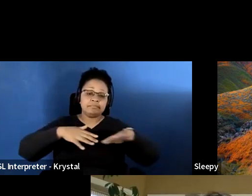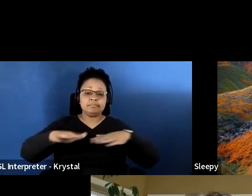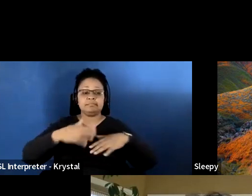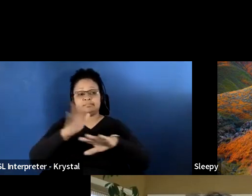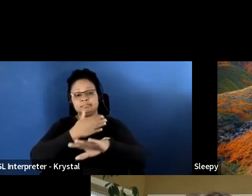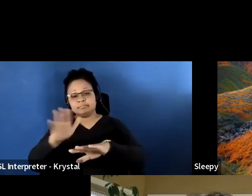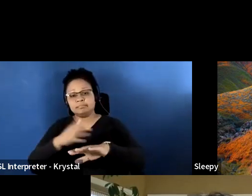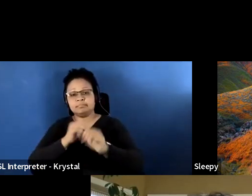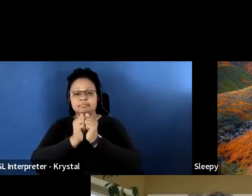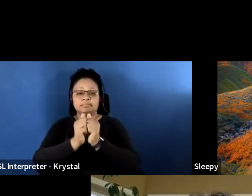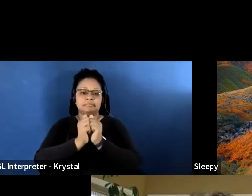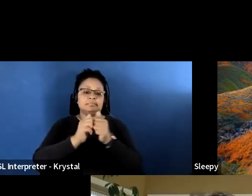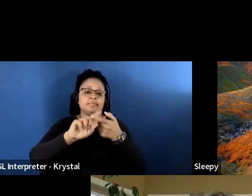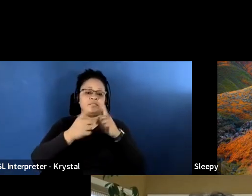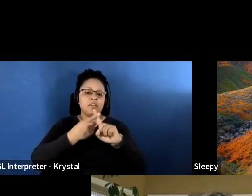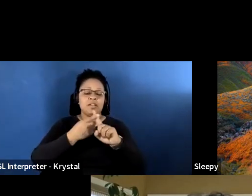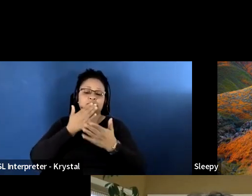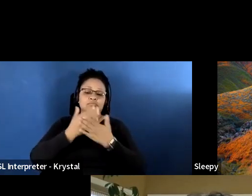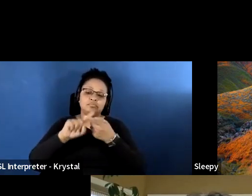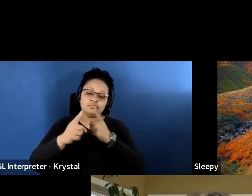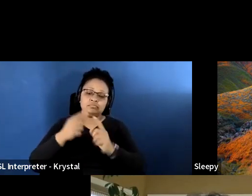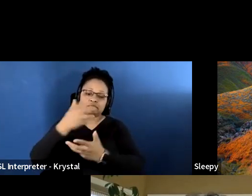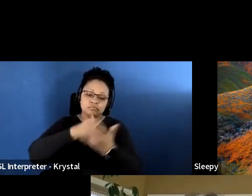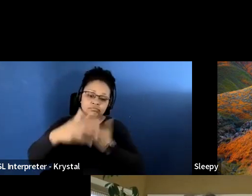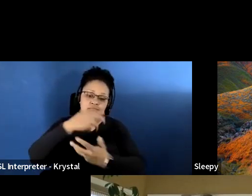music, get together with good friends,